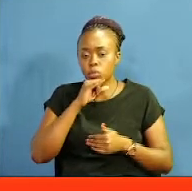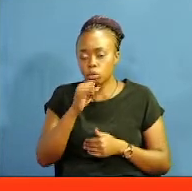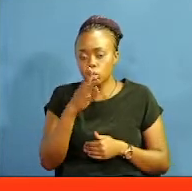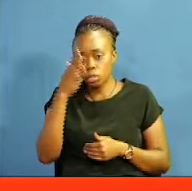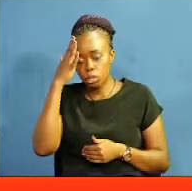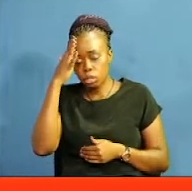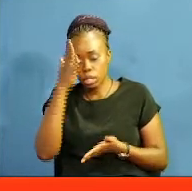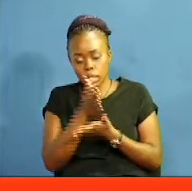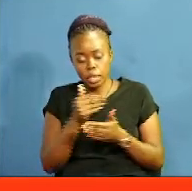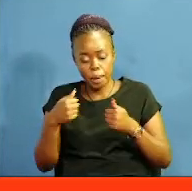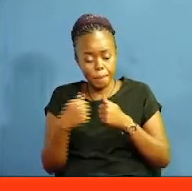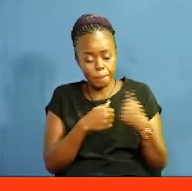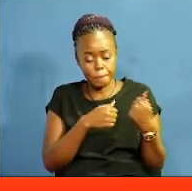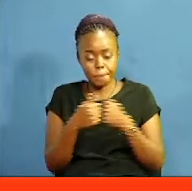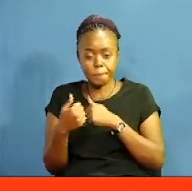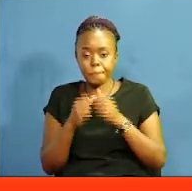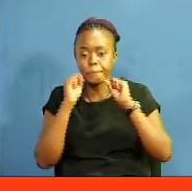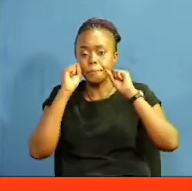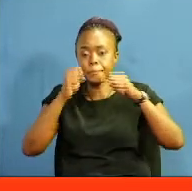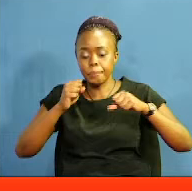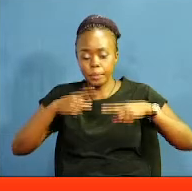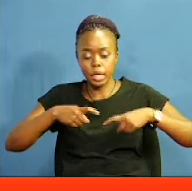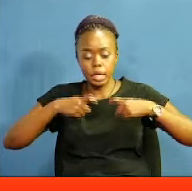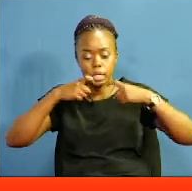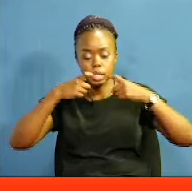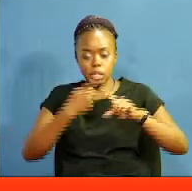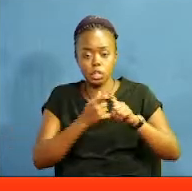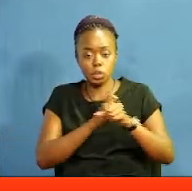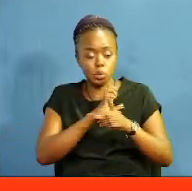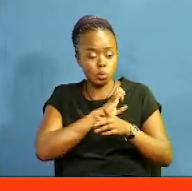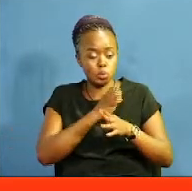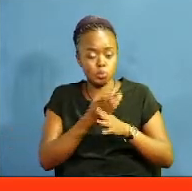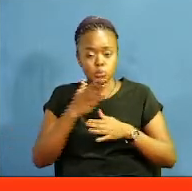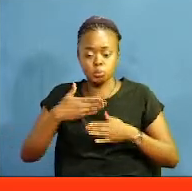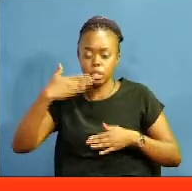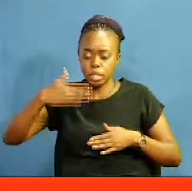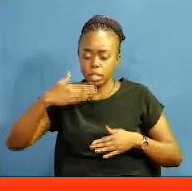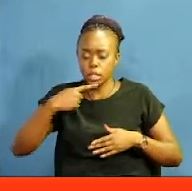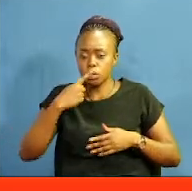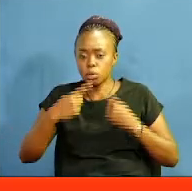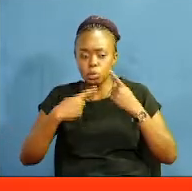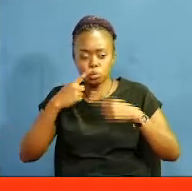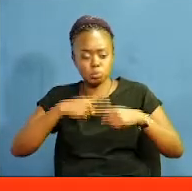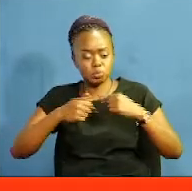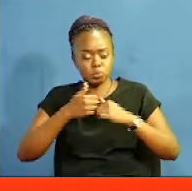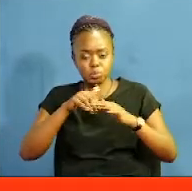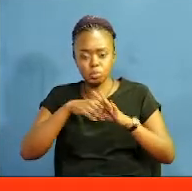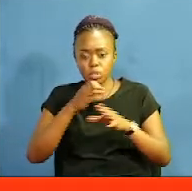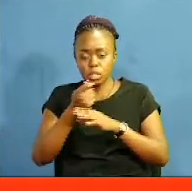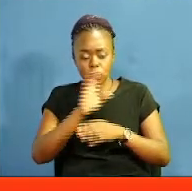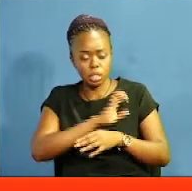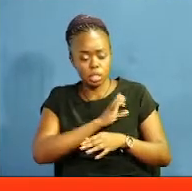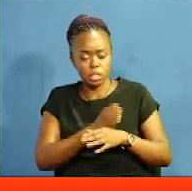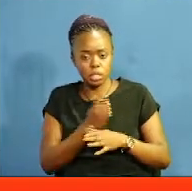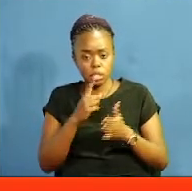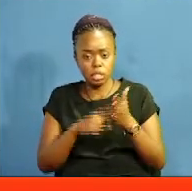is some of the challenges that they should really give a priority apart from the economy, that they are, almost everyone is talking about the economy, reviving the economy?